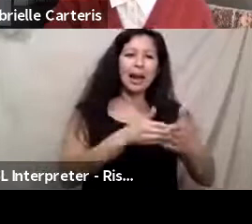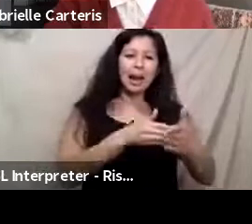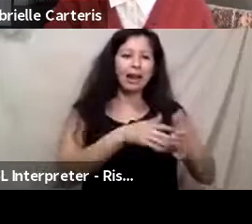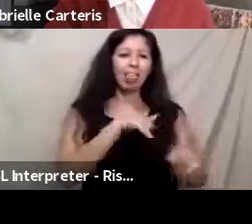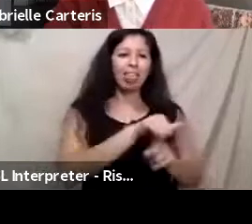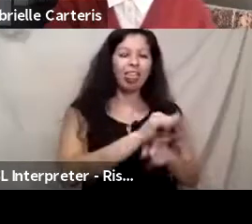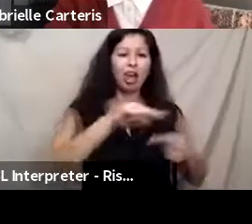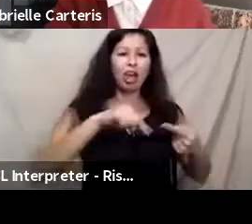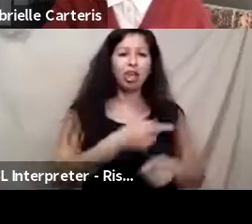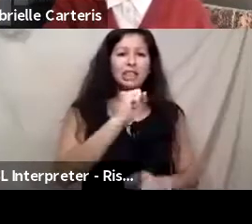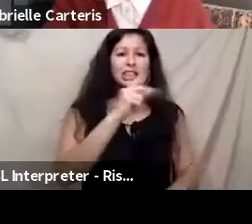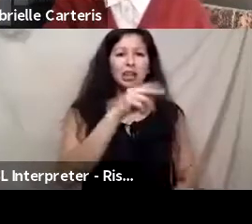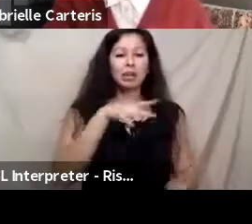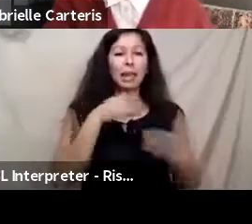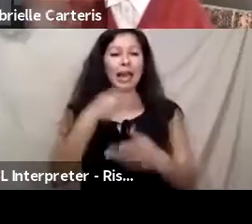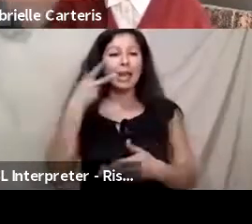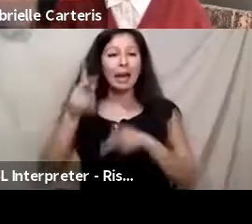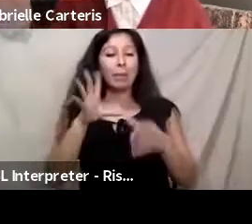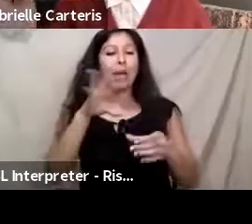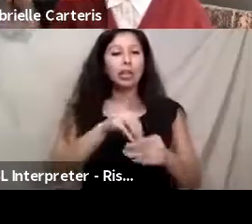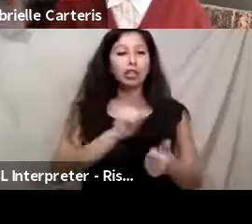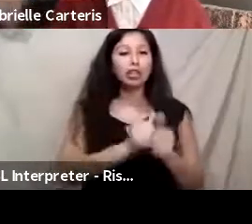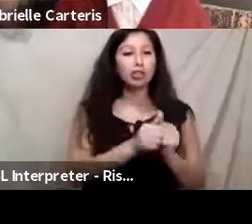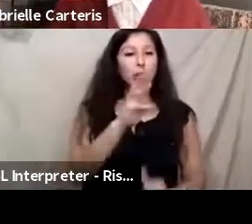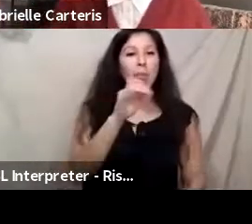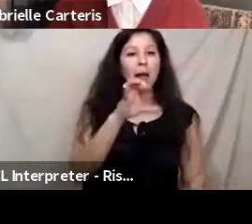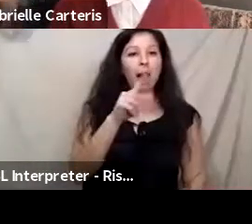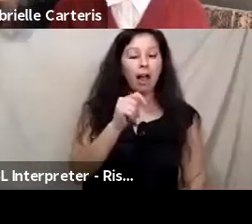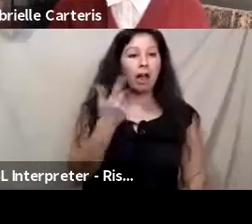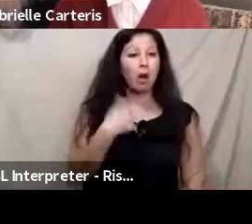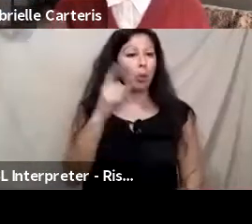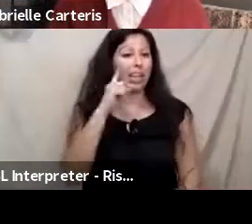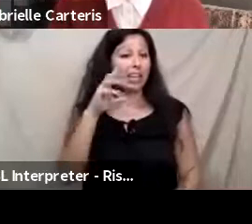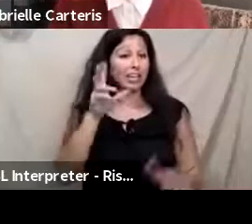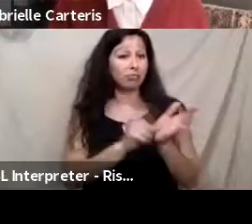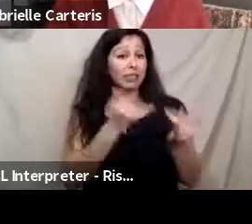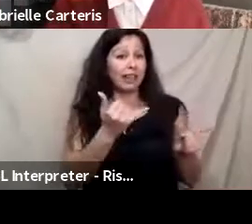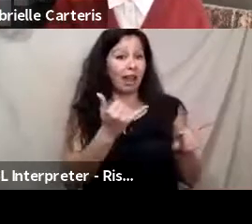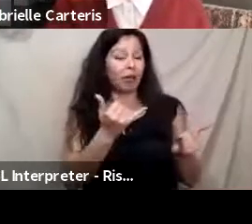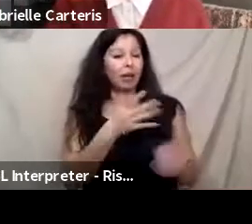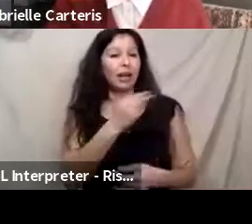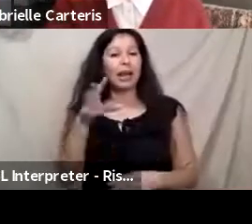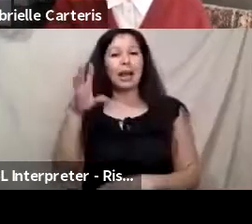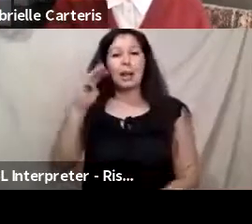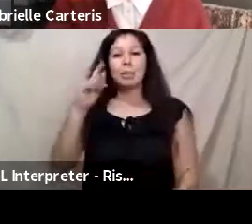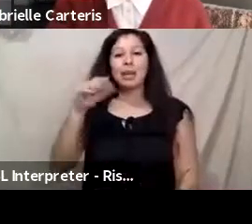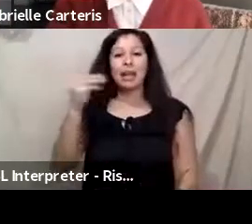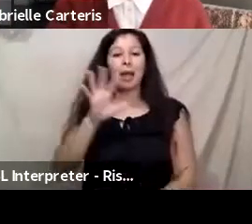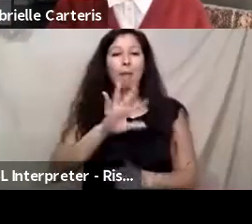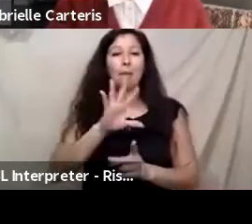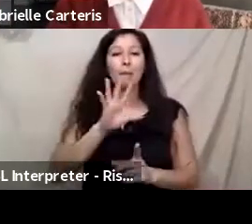harmful stereotypes of Native people, including sports mascots, something we're hearing in the press a great deal, in media and in popular